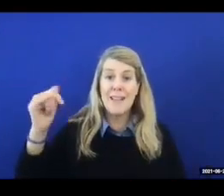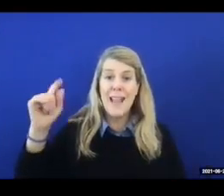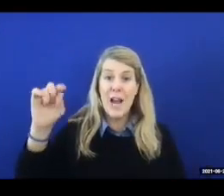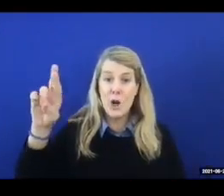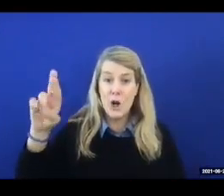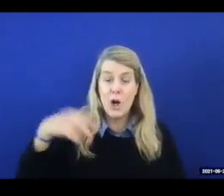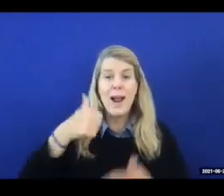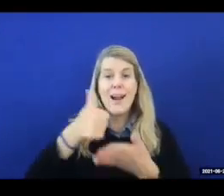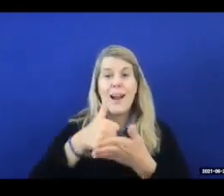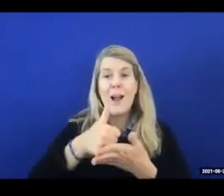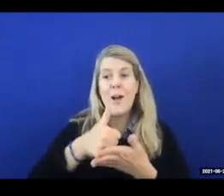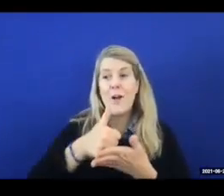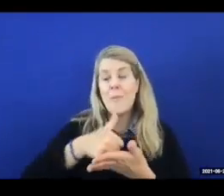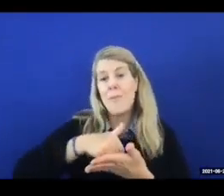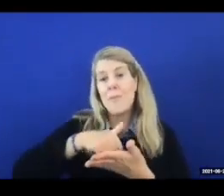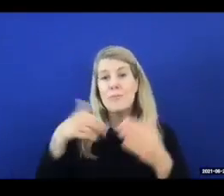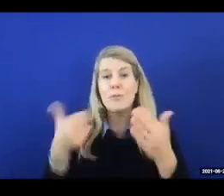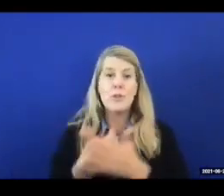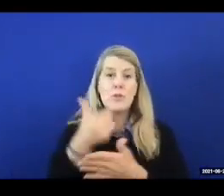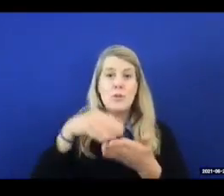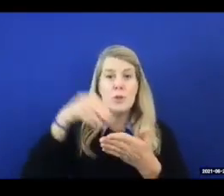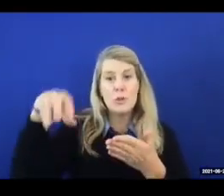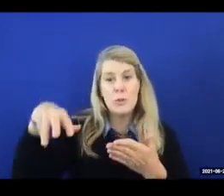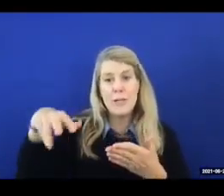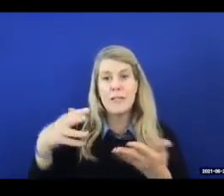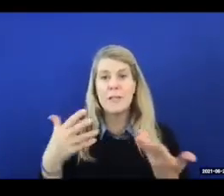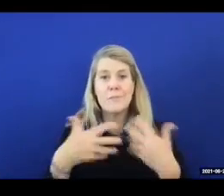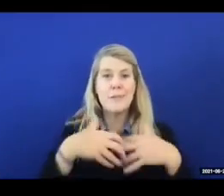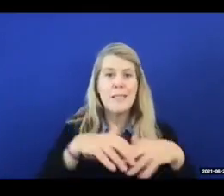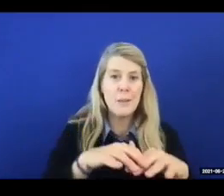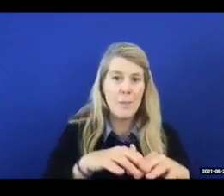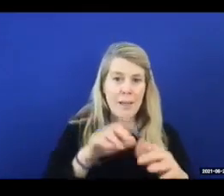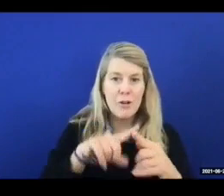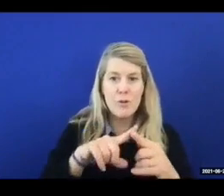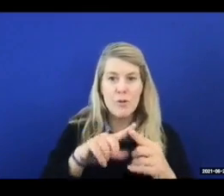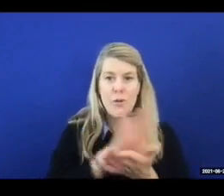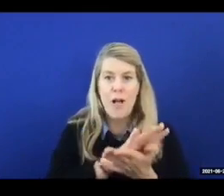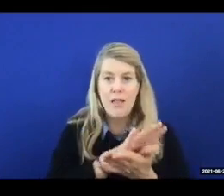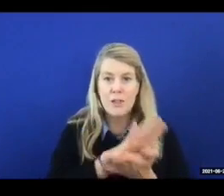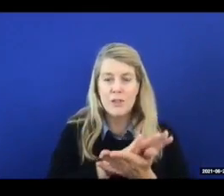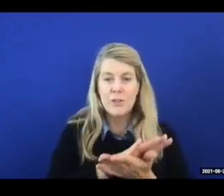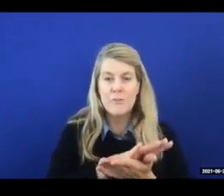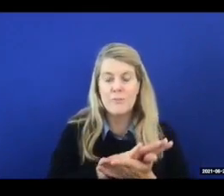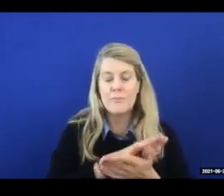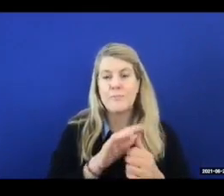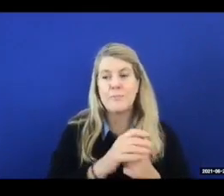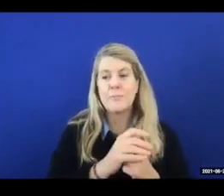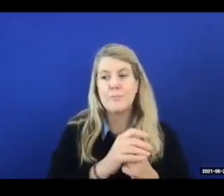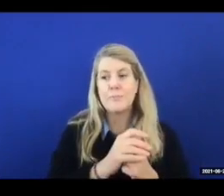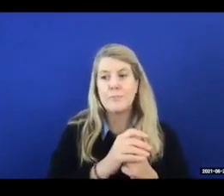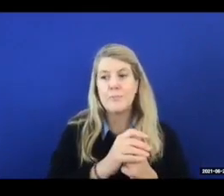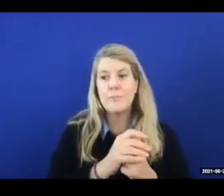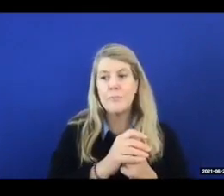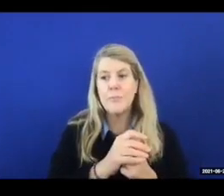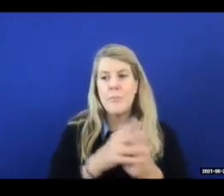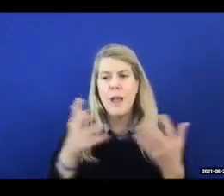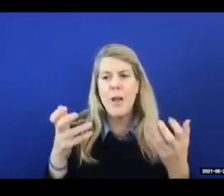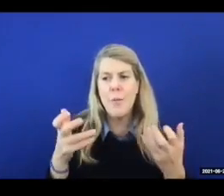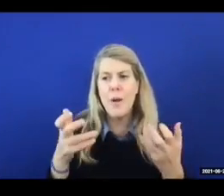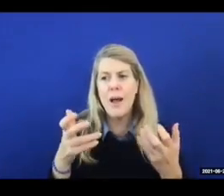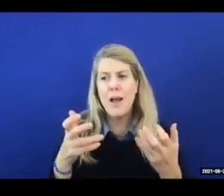incoming students assimilate to the college campus. I definitely plan to put myself in a